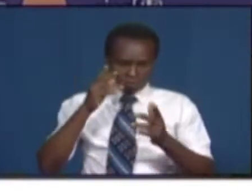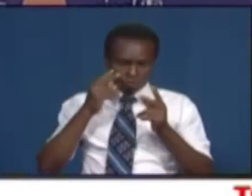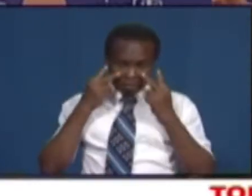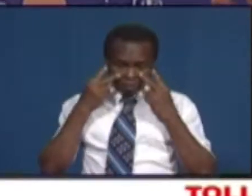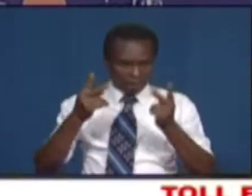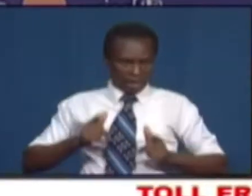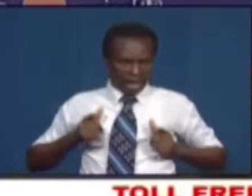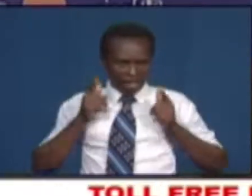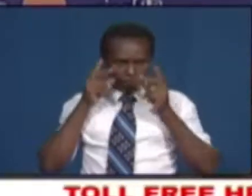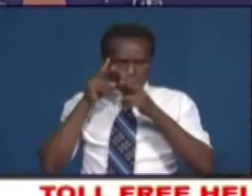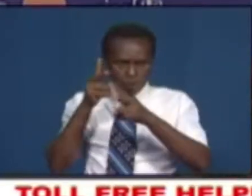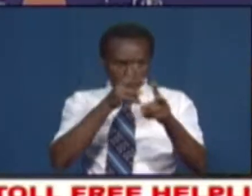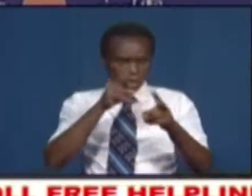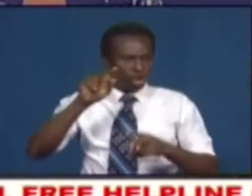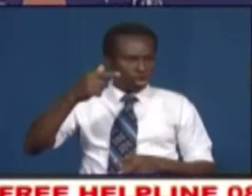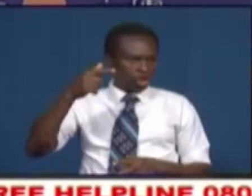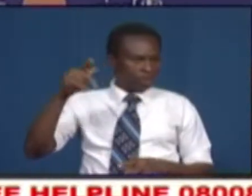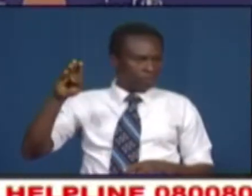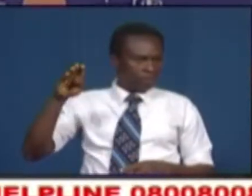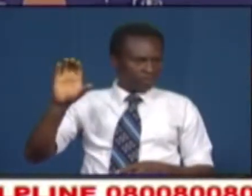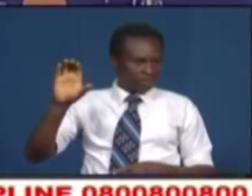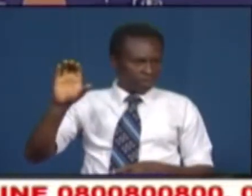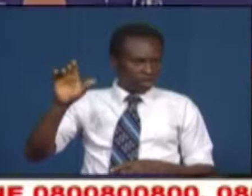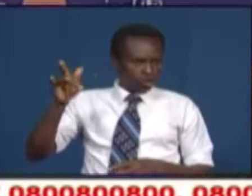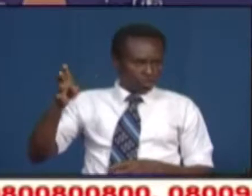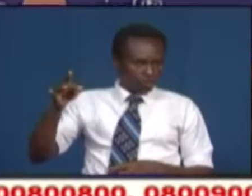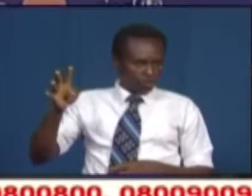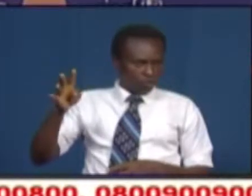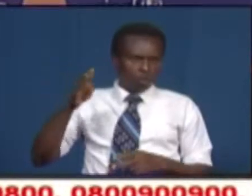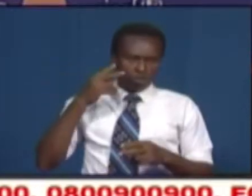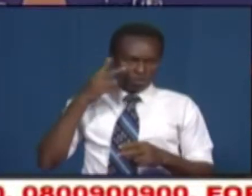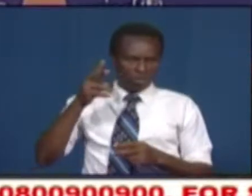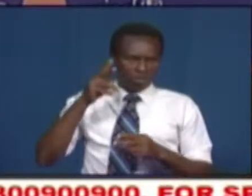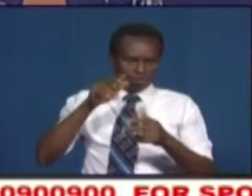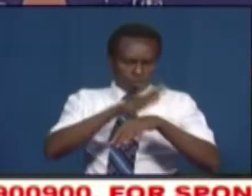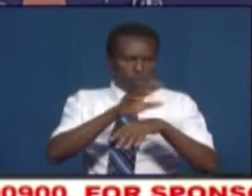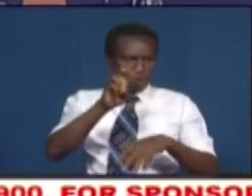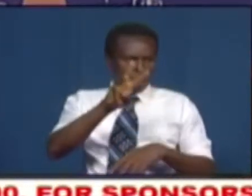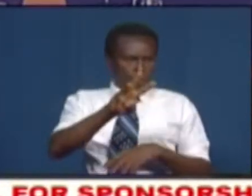Ghana Broadcasting Corporation page, or you can even go on the website